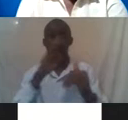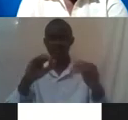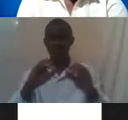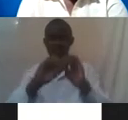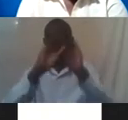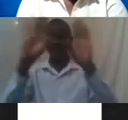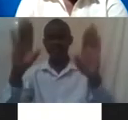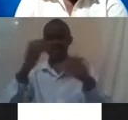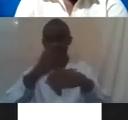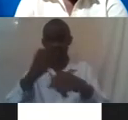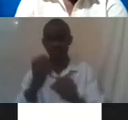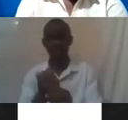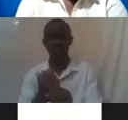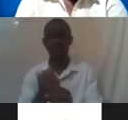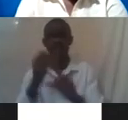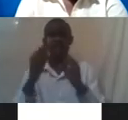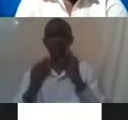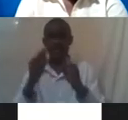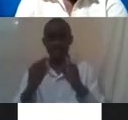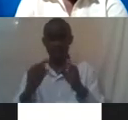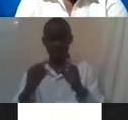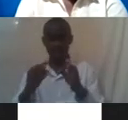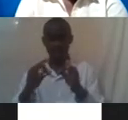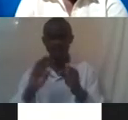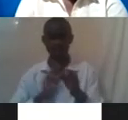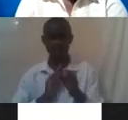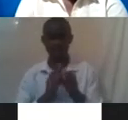Now, if we